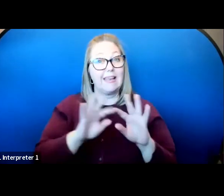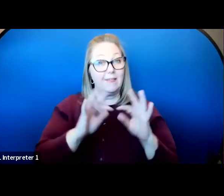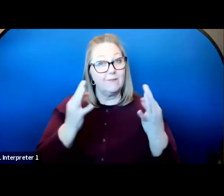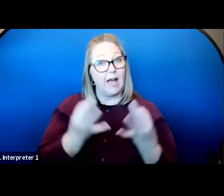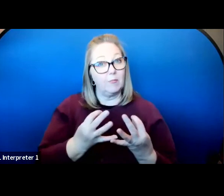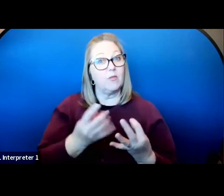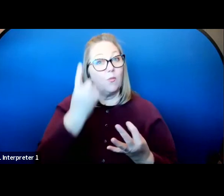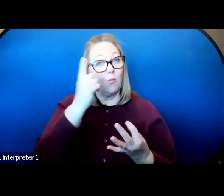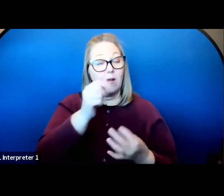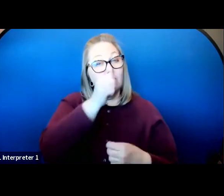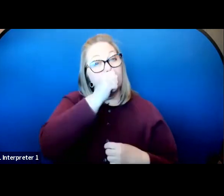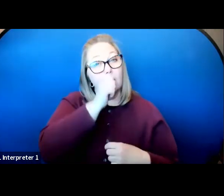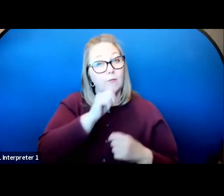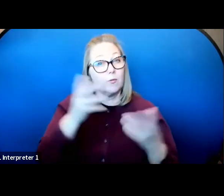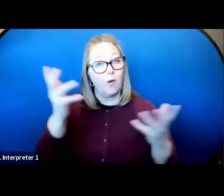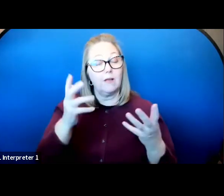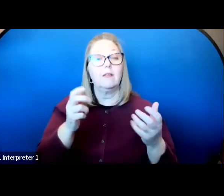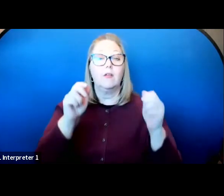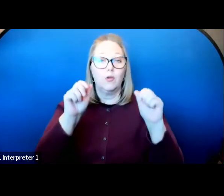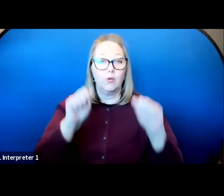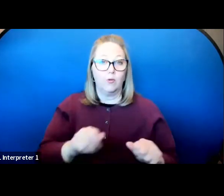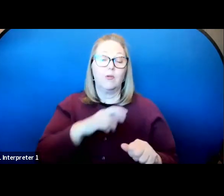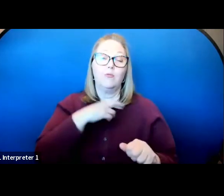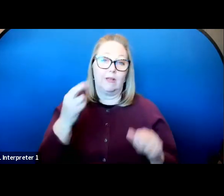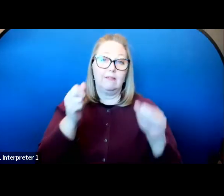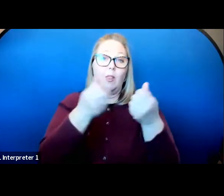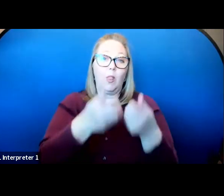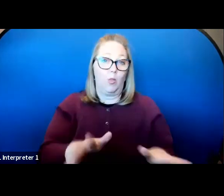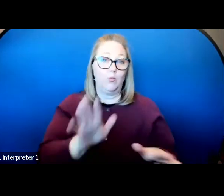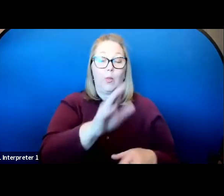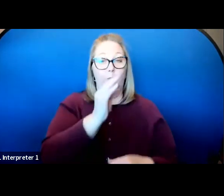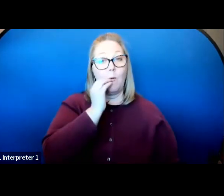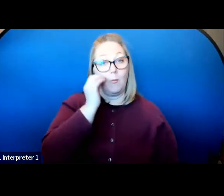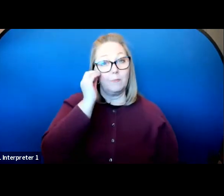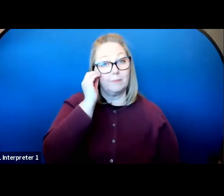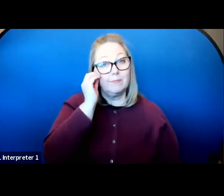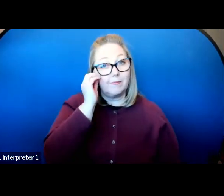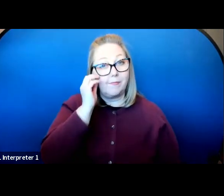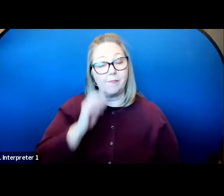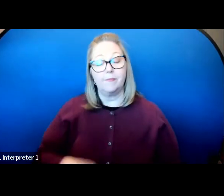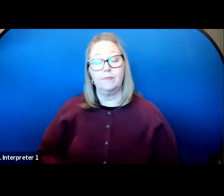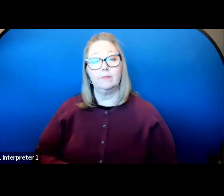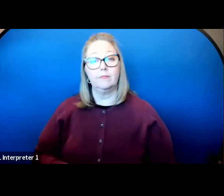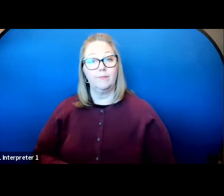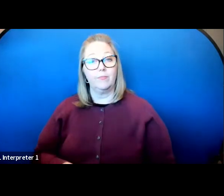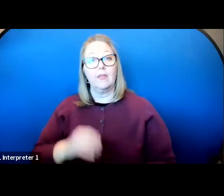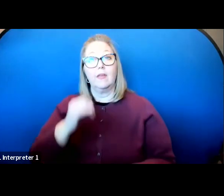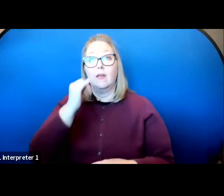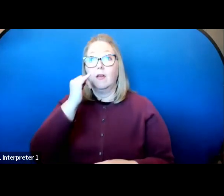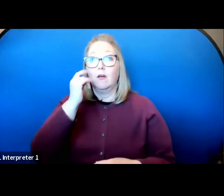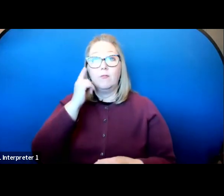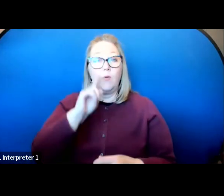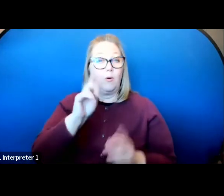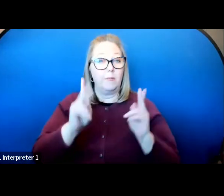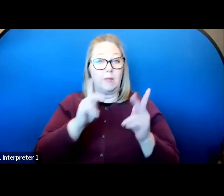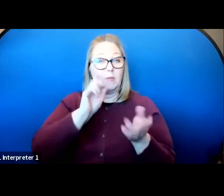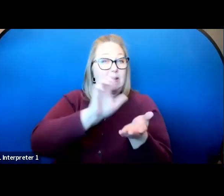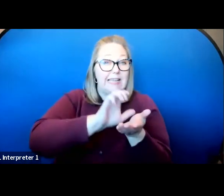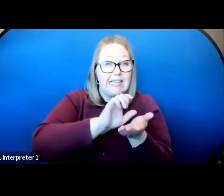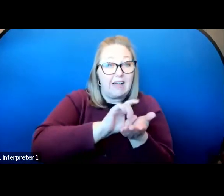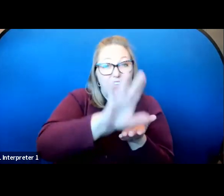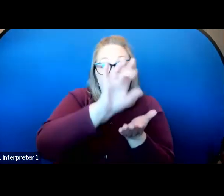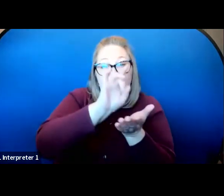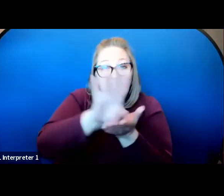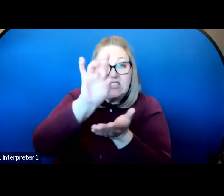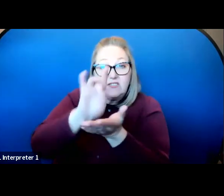those consequences is the risk of losing their homes. I think we all agree that an eviction crisis would be devastating for Nevadans and our